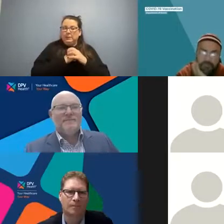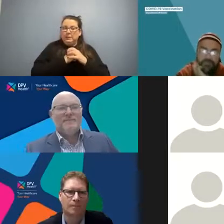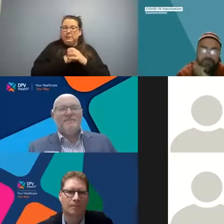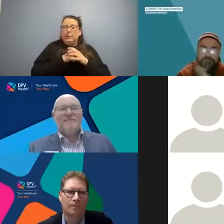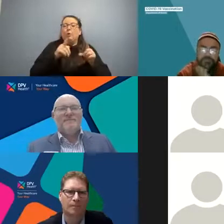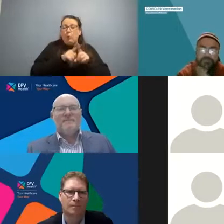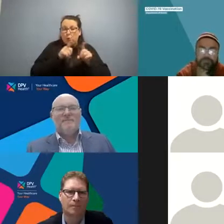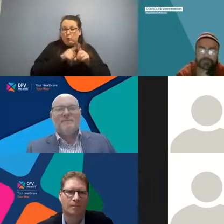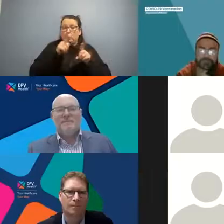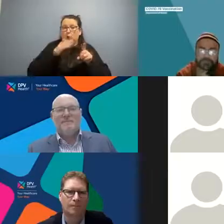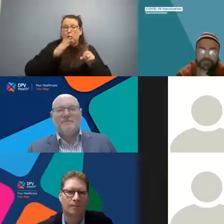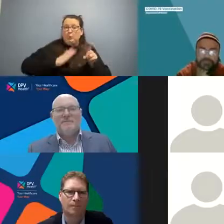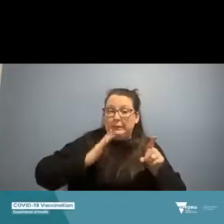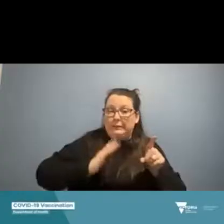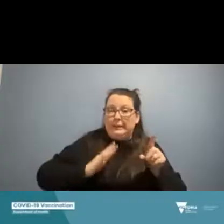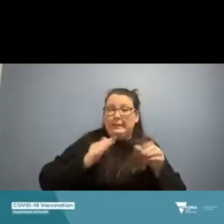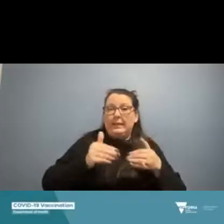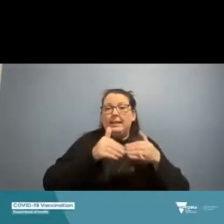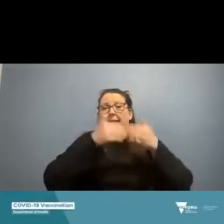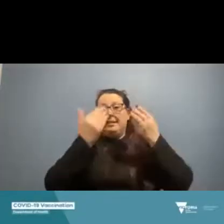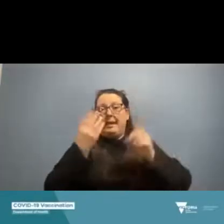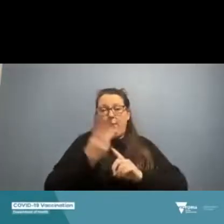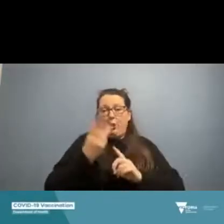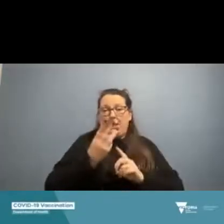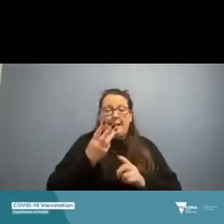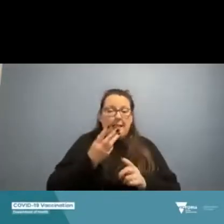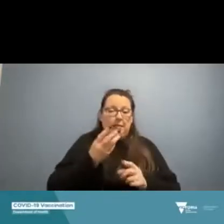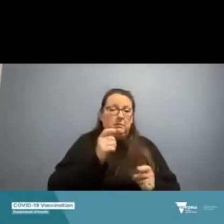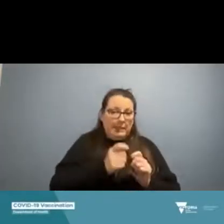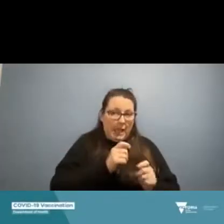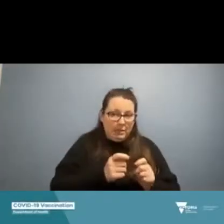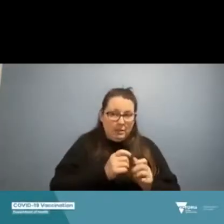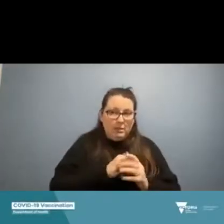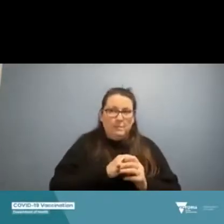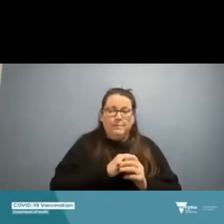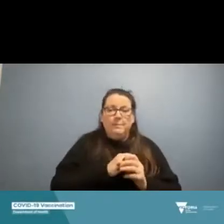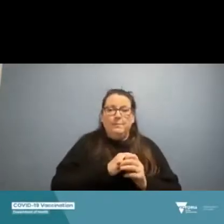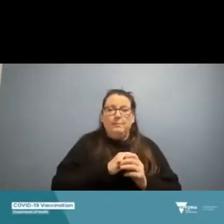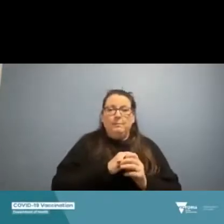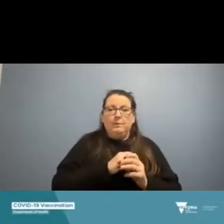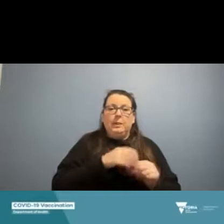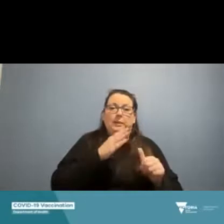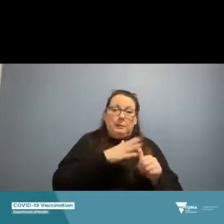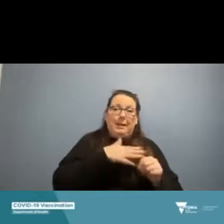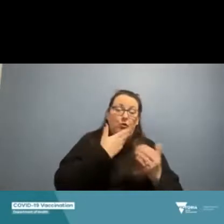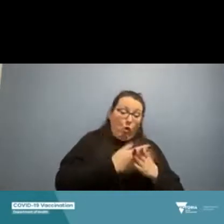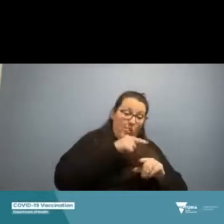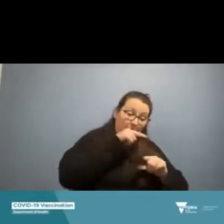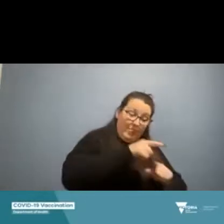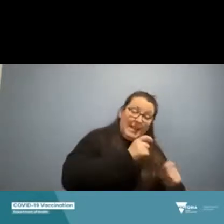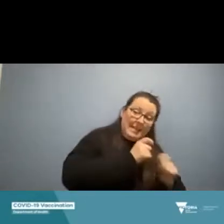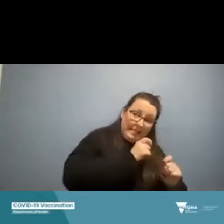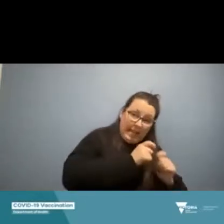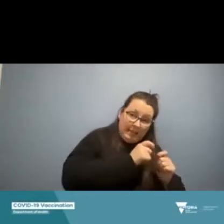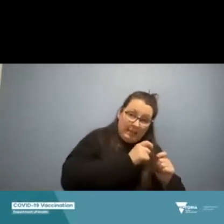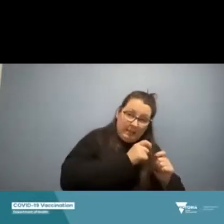have a day 13 test, and based on the result of the test is also part of your